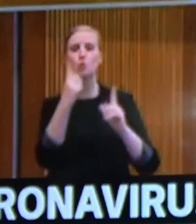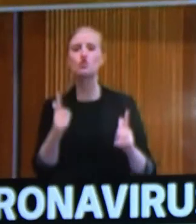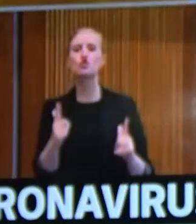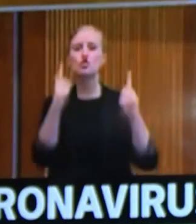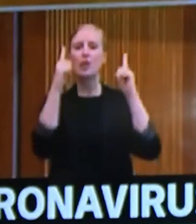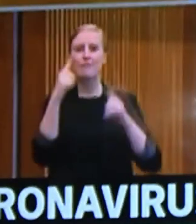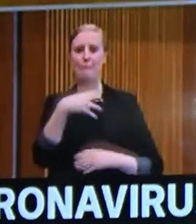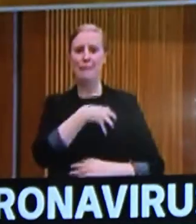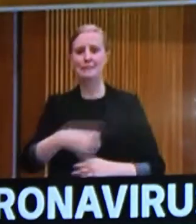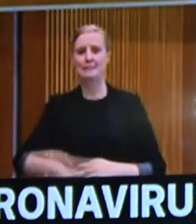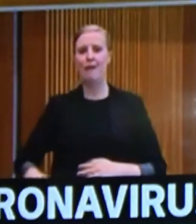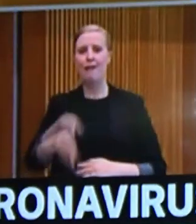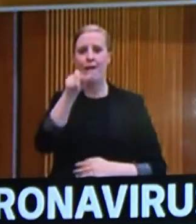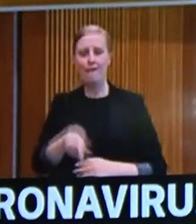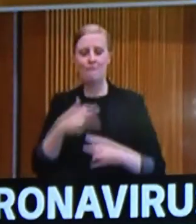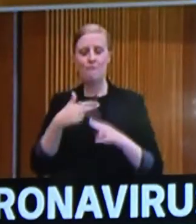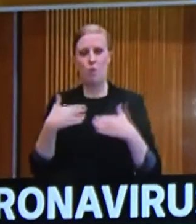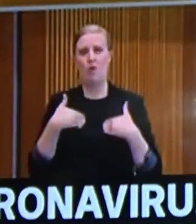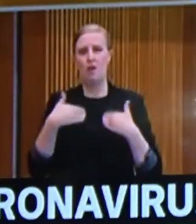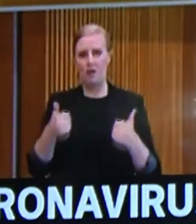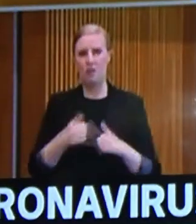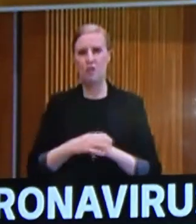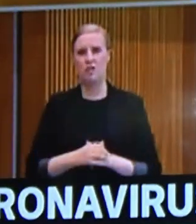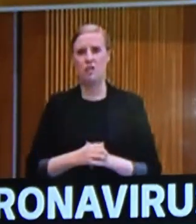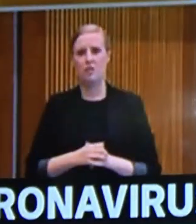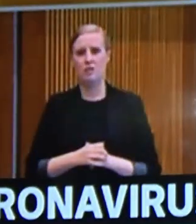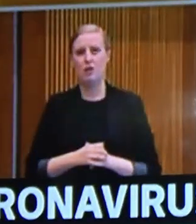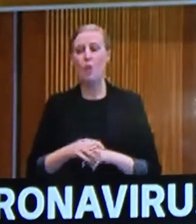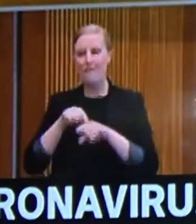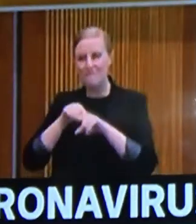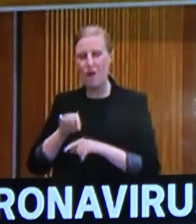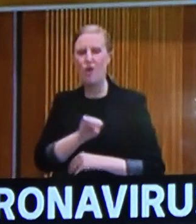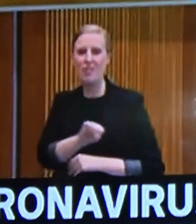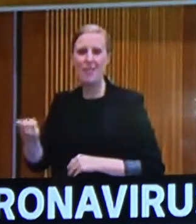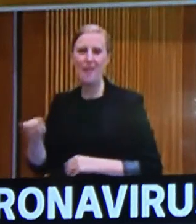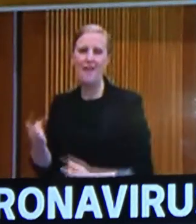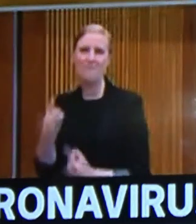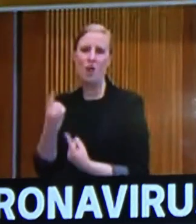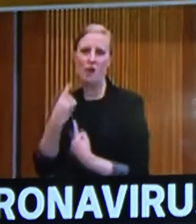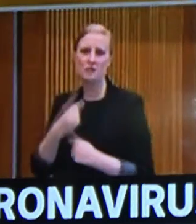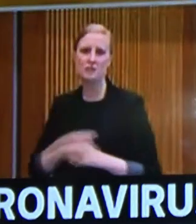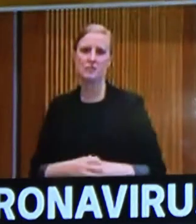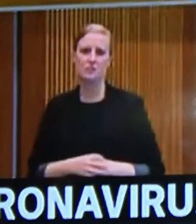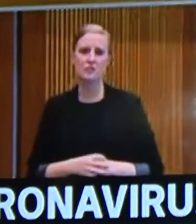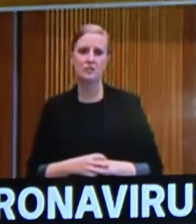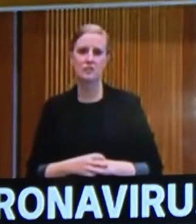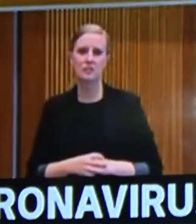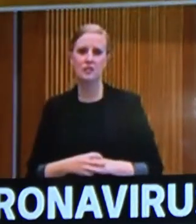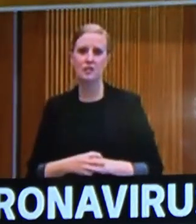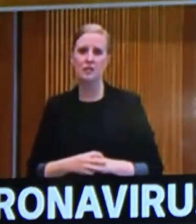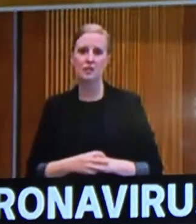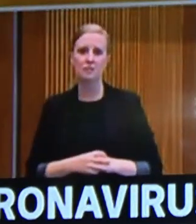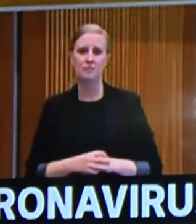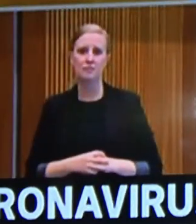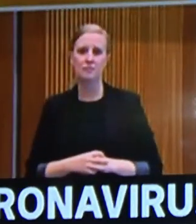that's the place where these decisions are being made. We're very strongly supporting that process. So the answer is we're actually